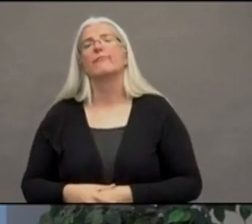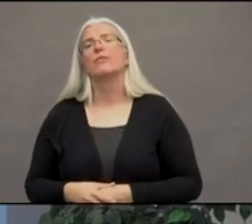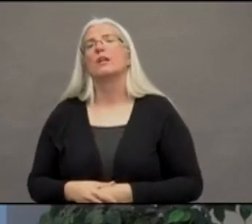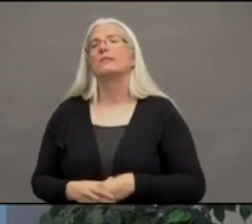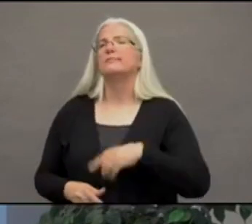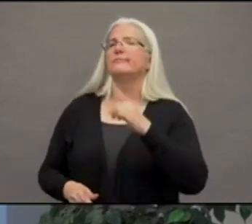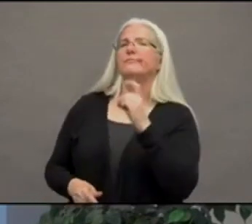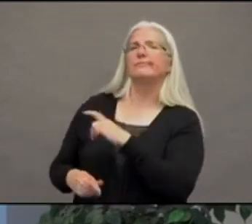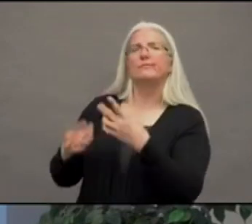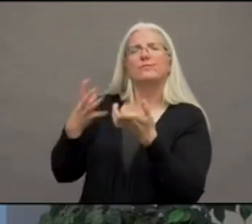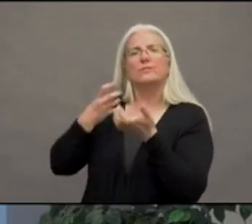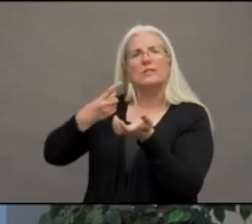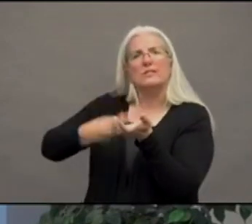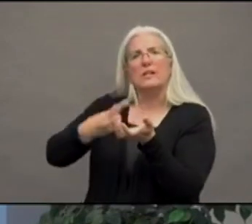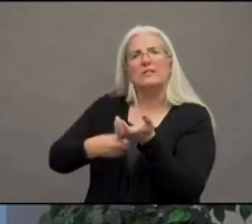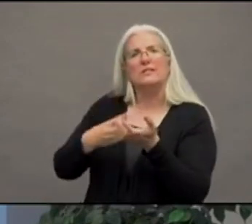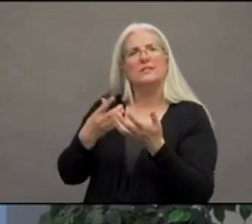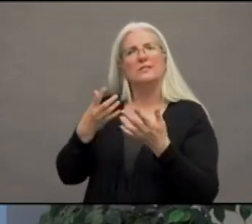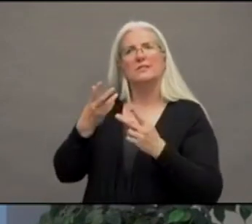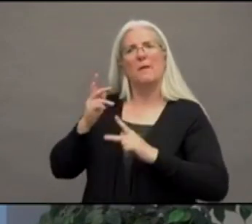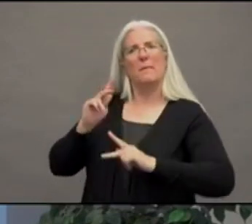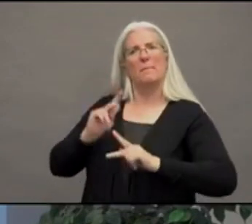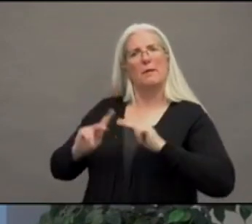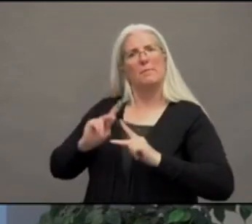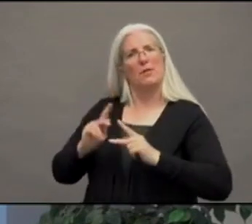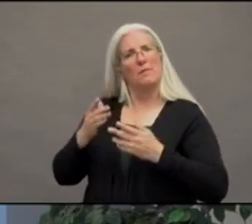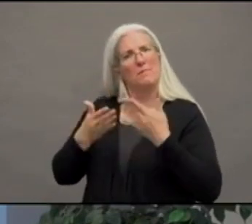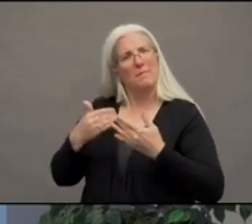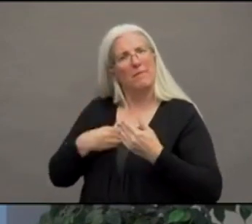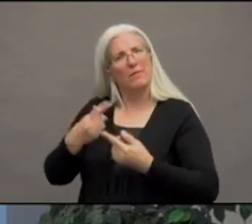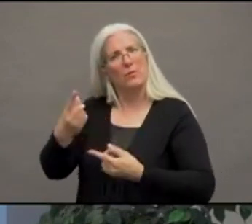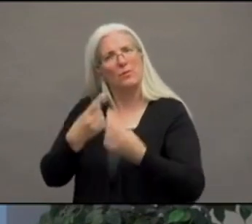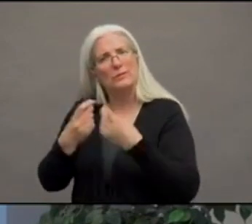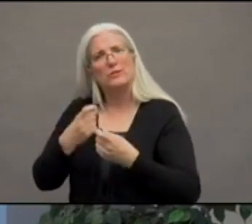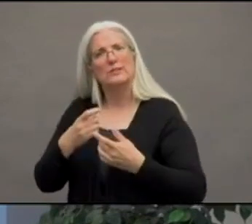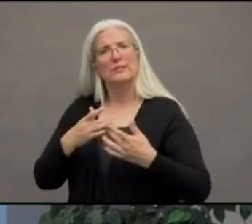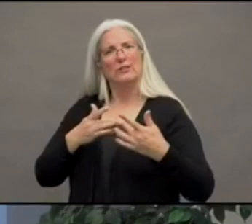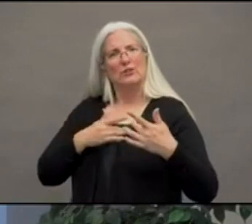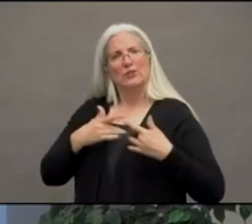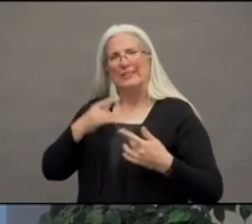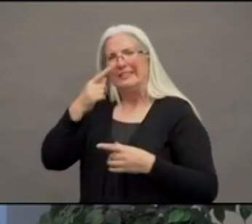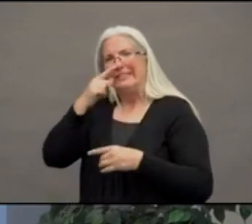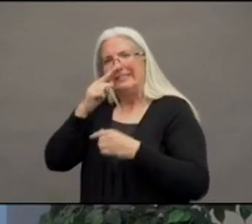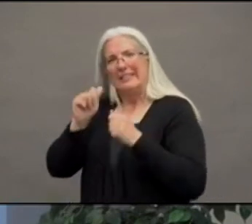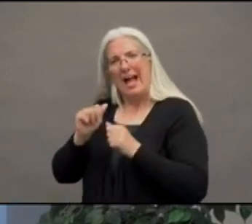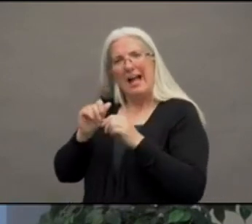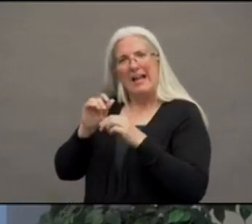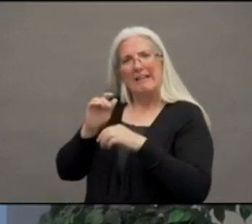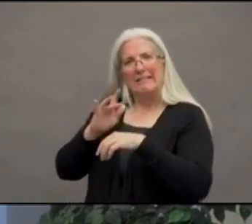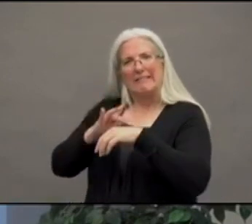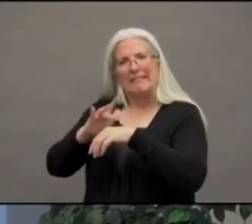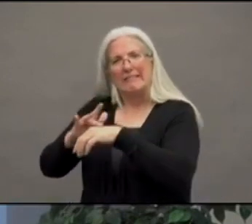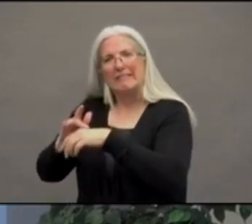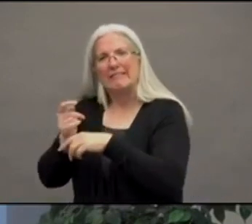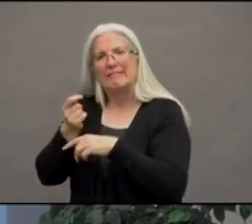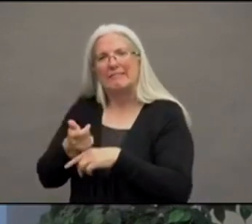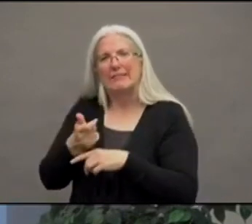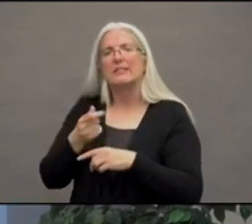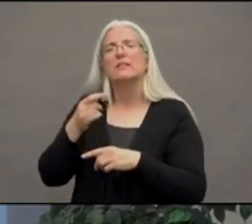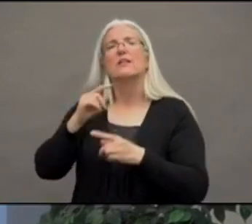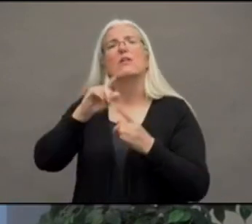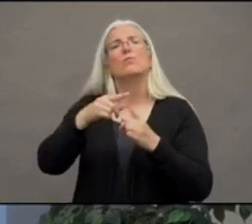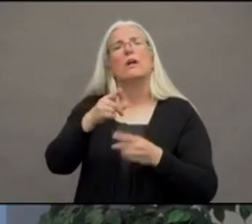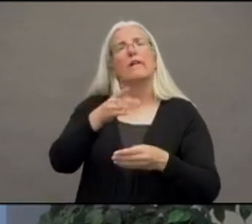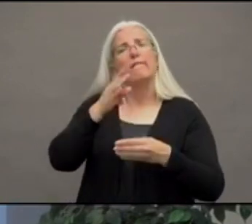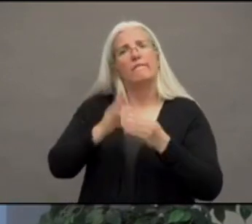some concerns that they might have. And you touched on this one a little bit, but when completing the census, who should people include? Because